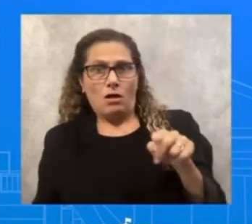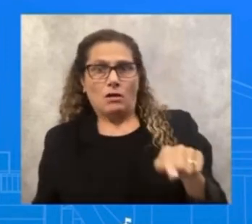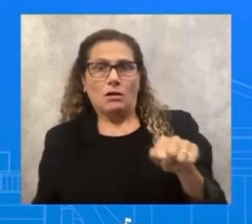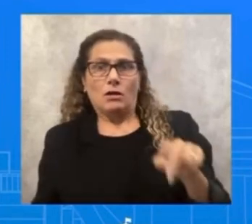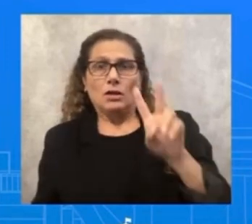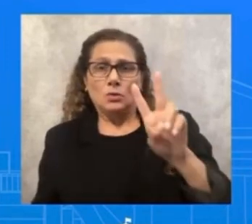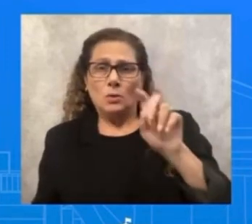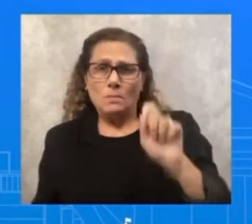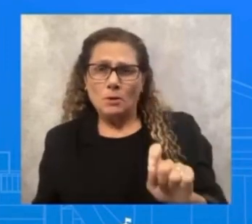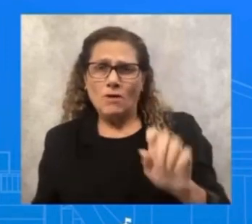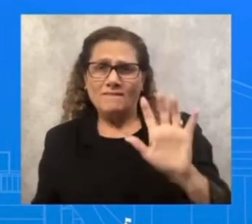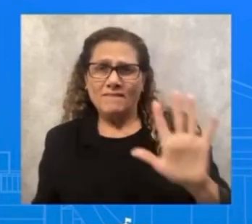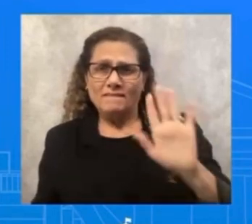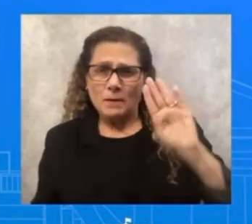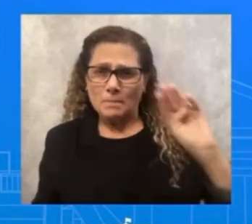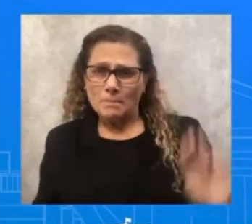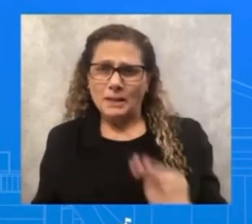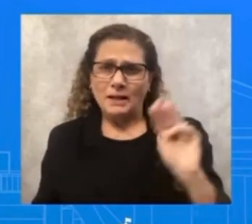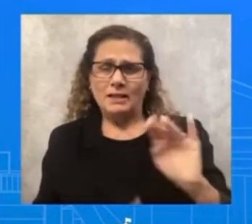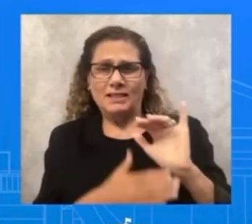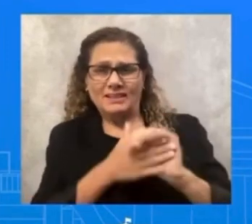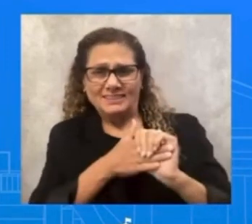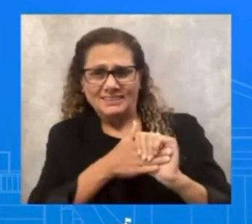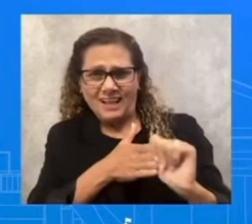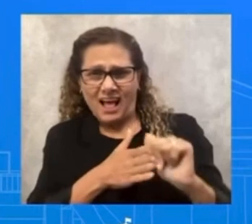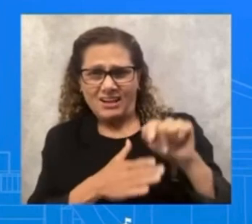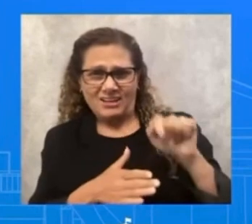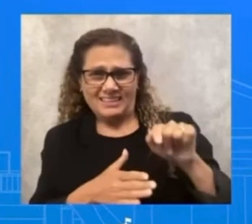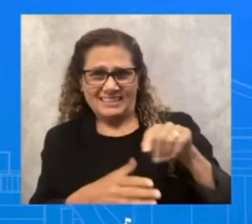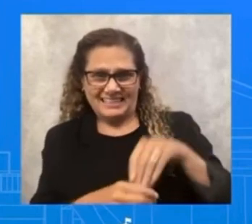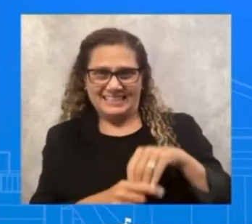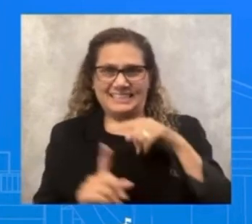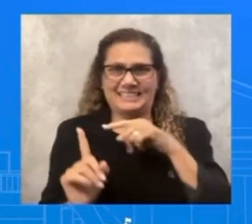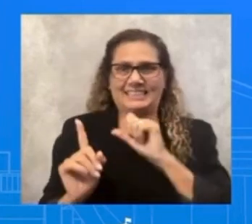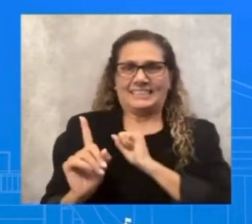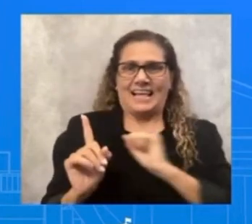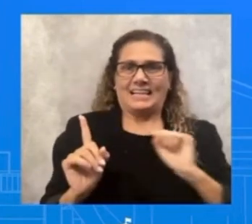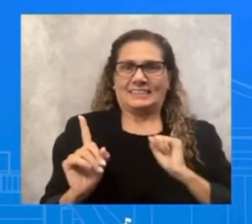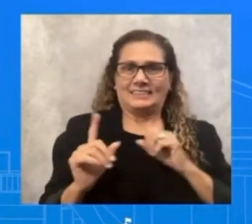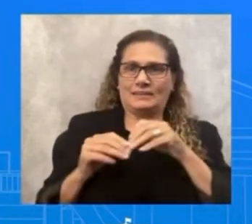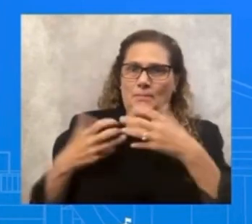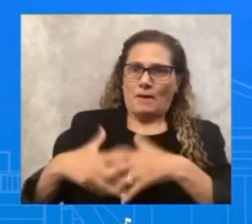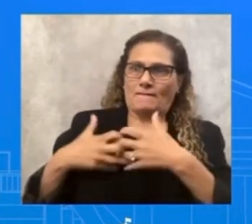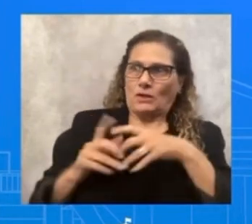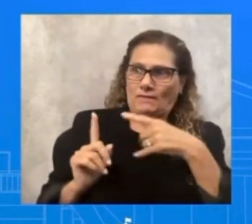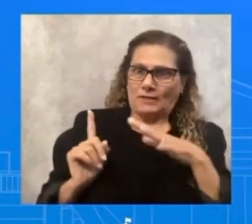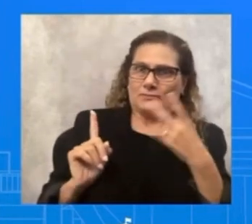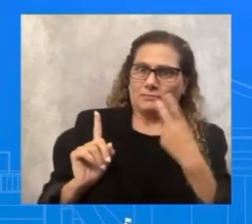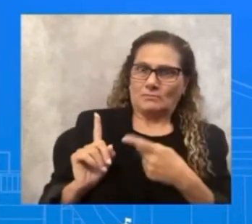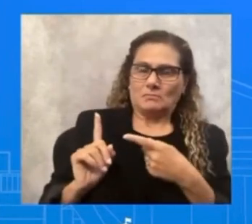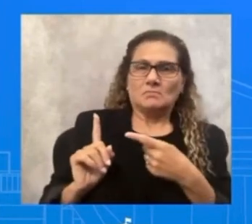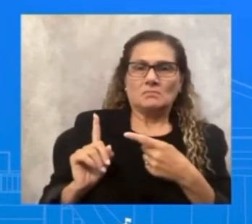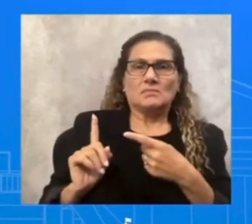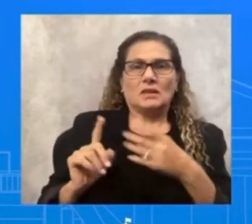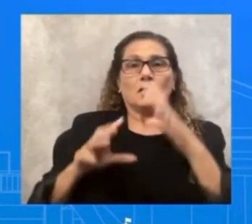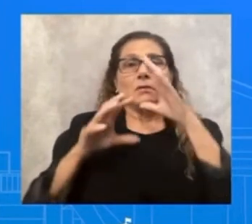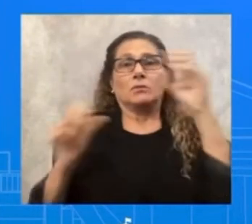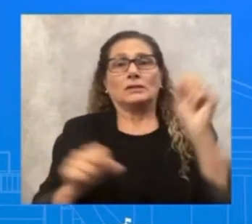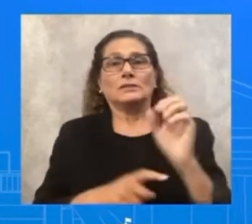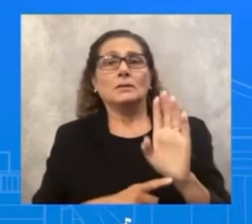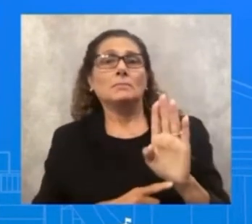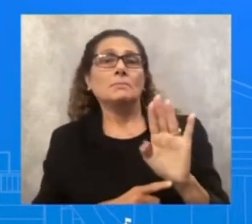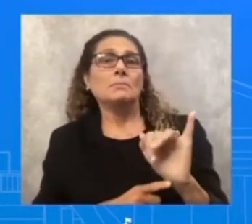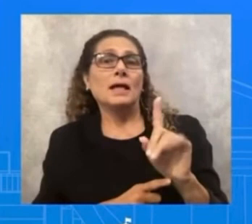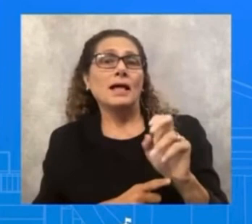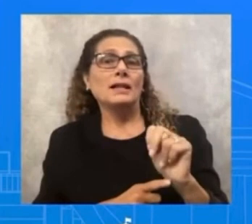Hanwha Qcells in the state of Georgia, as the president likes to say, in Marjorie Taylor Greene's district, which is the full